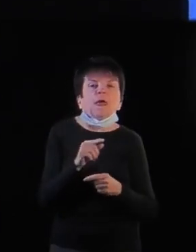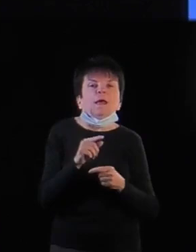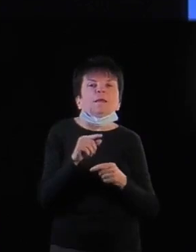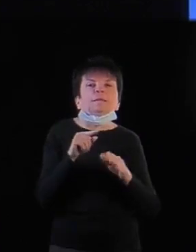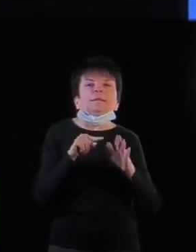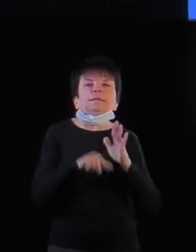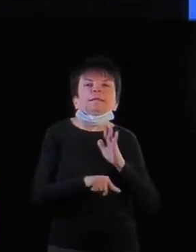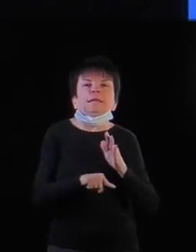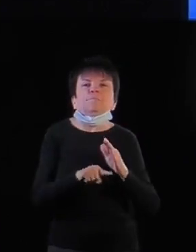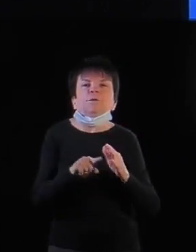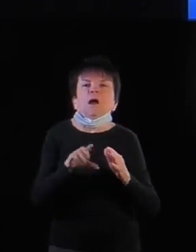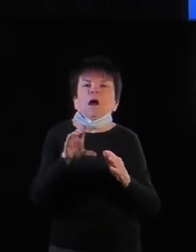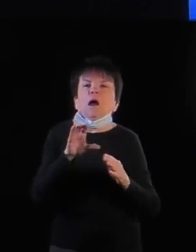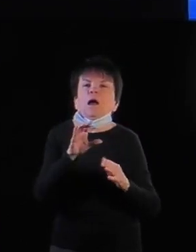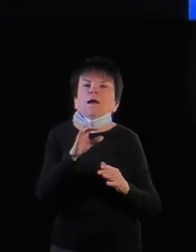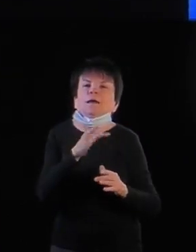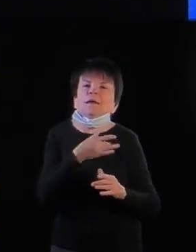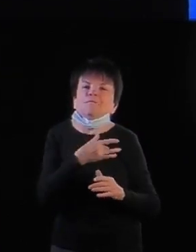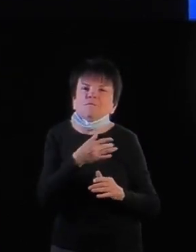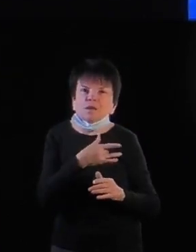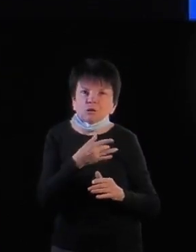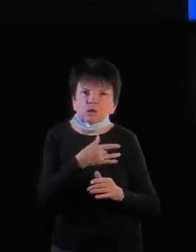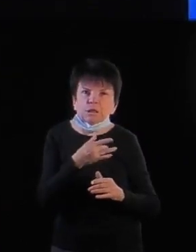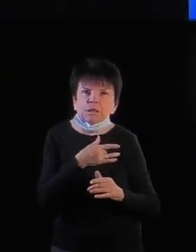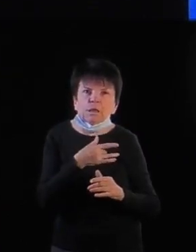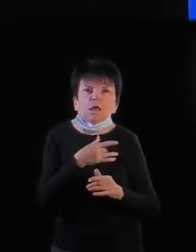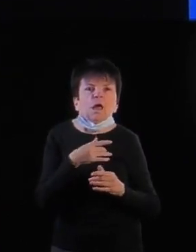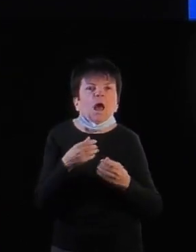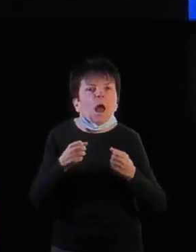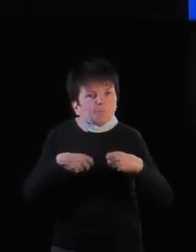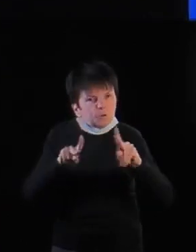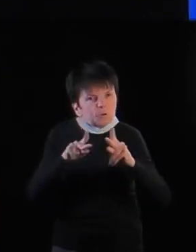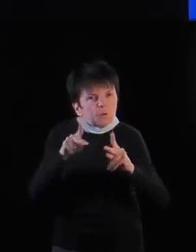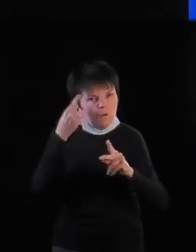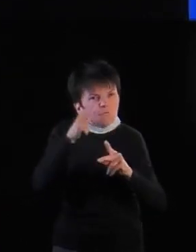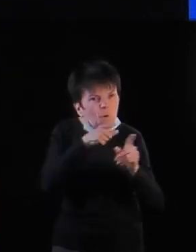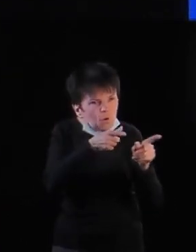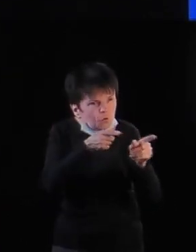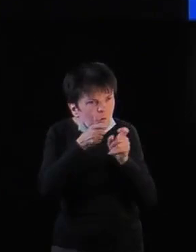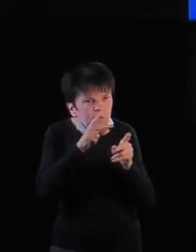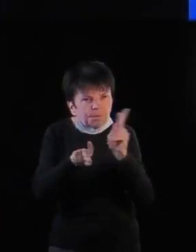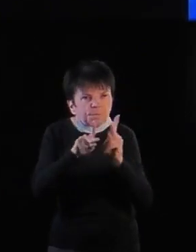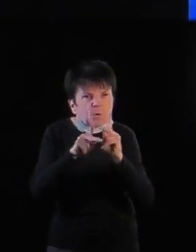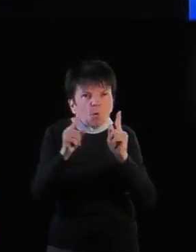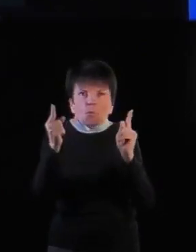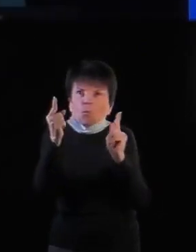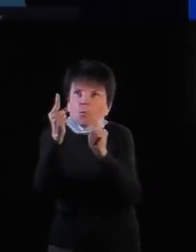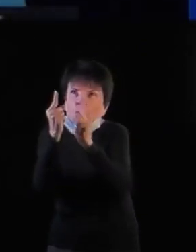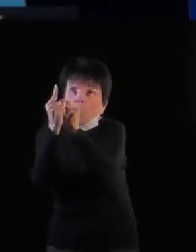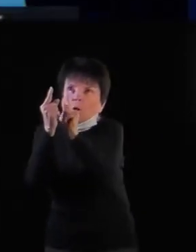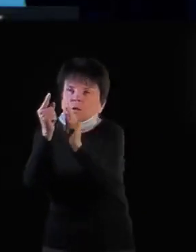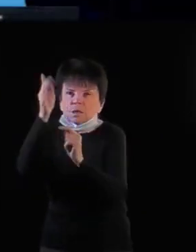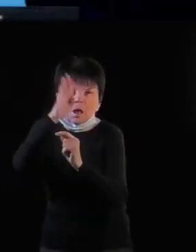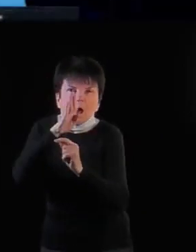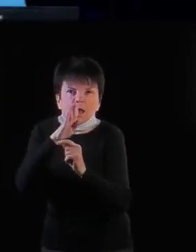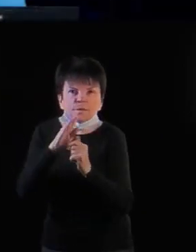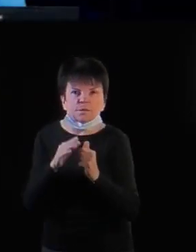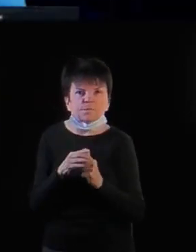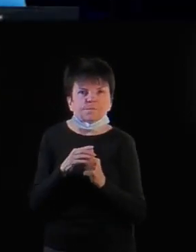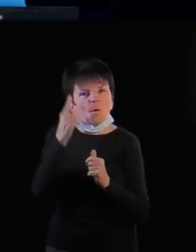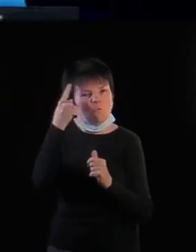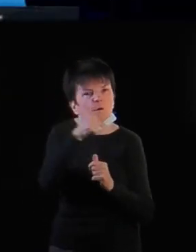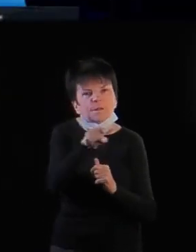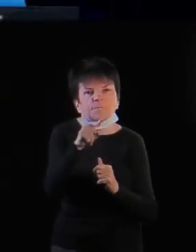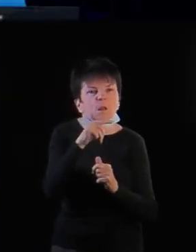shared, the opportunity to bring people closer to Jesus, that we would not miss out on that. There are